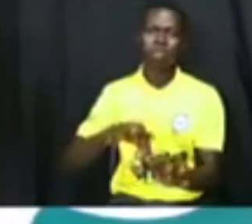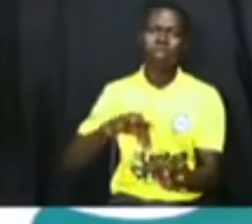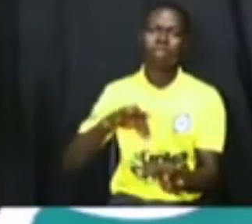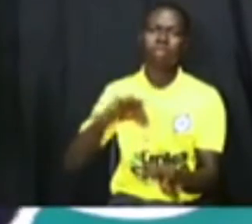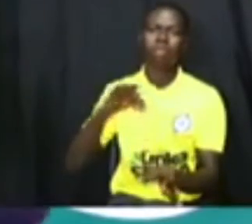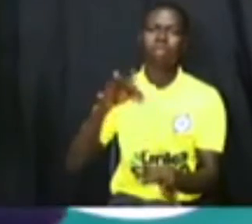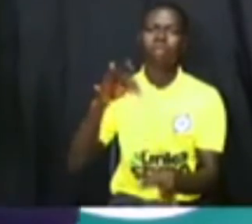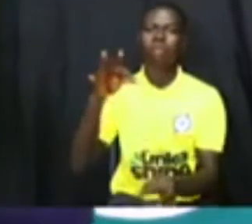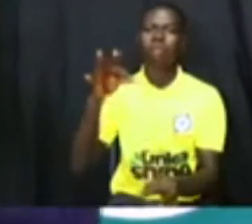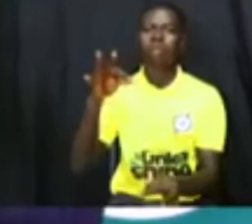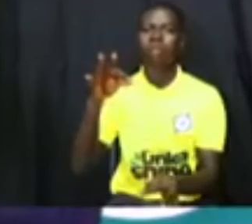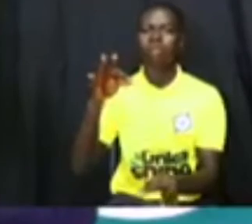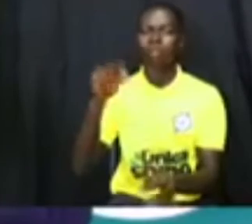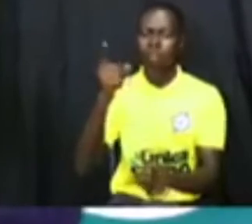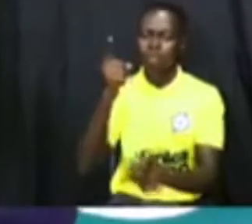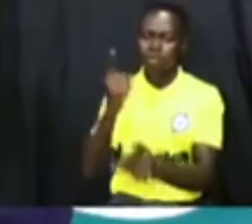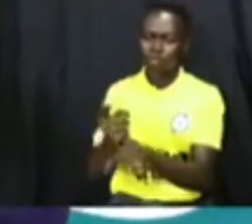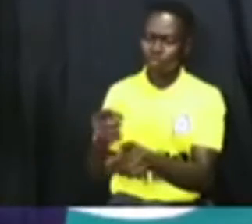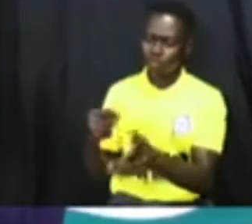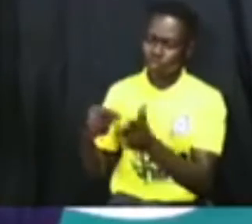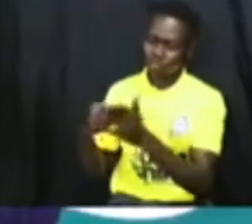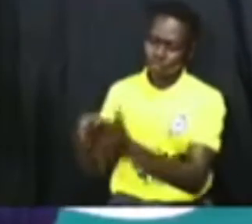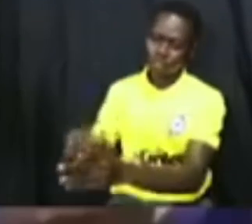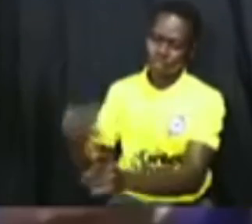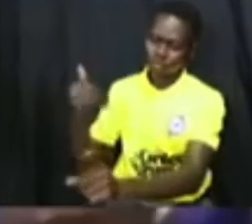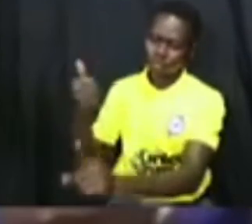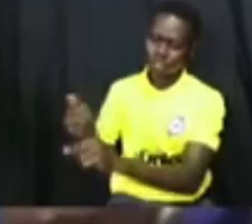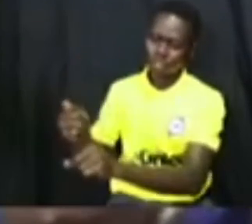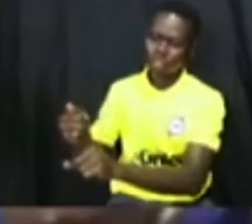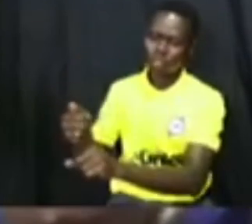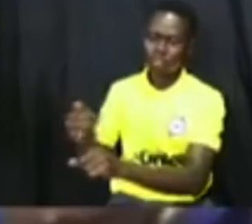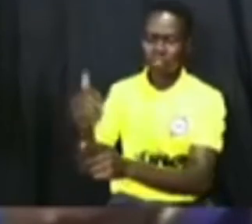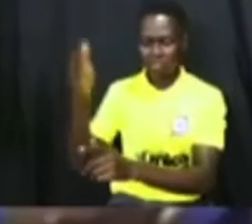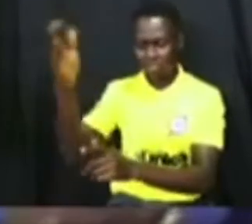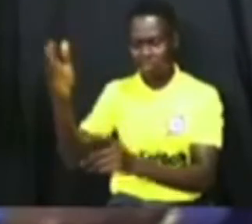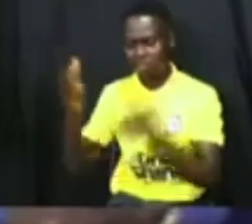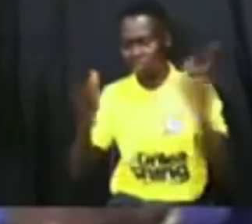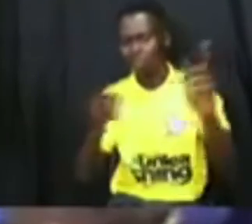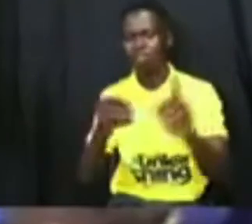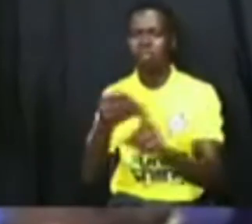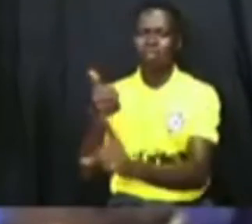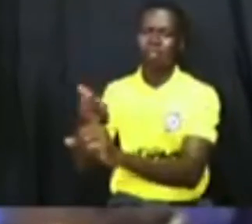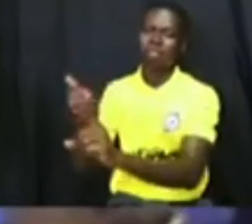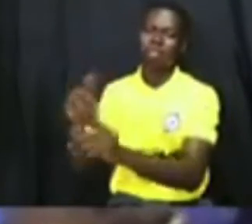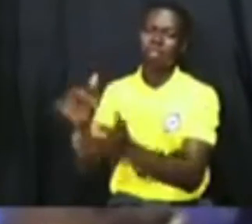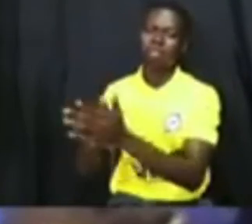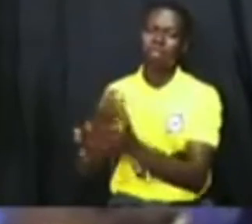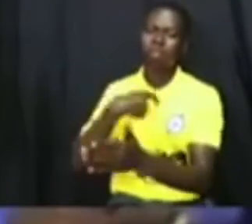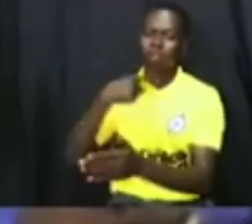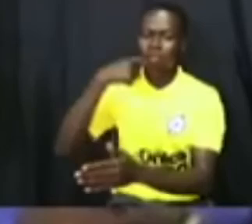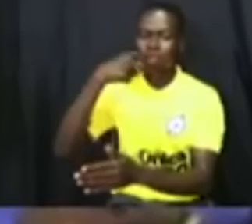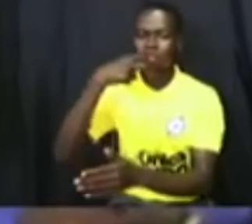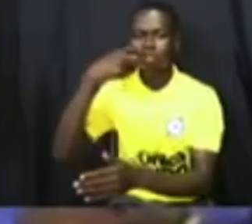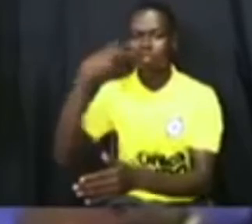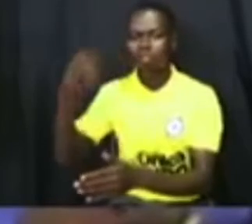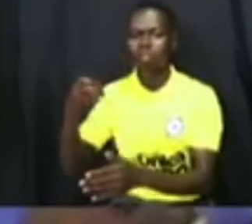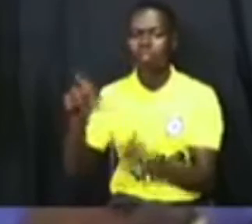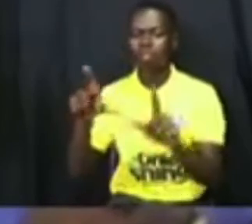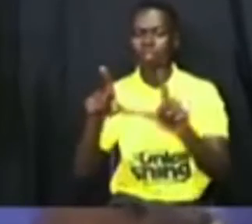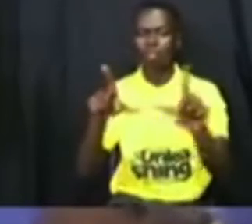Just identify yourself. I have spoken a language I've never spoken before. An unlearned language.